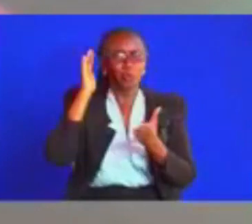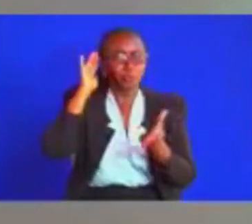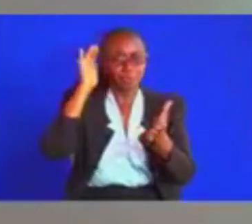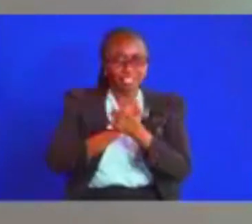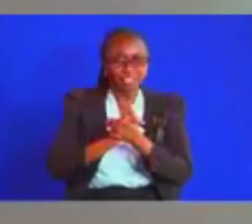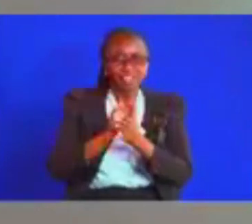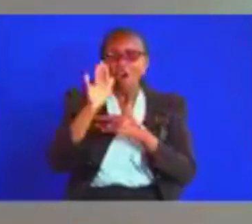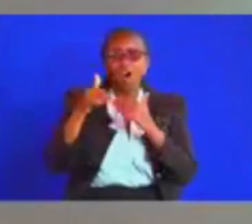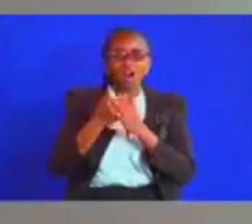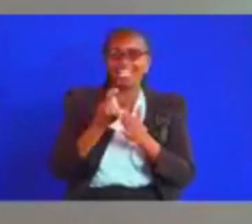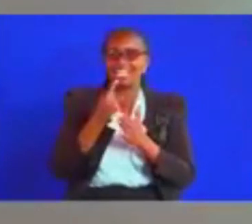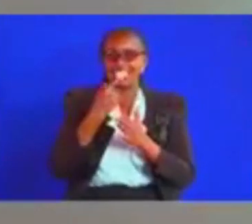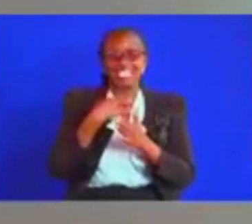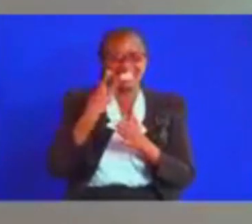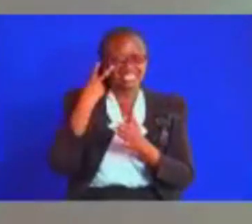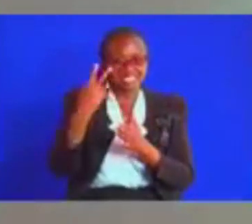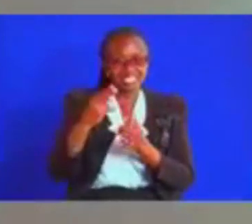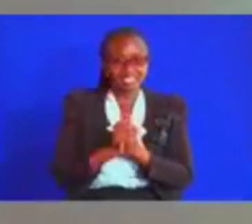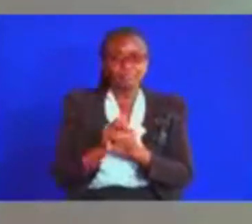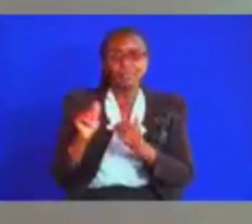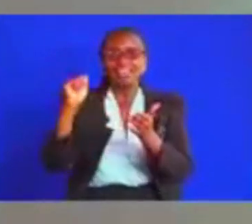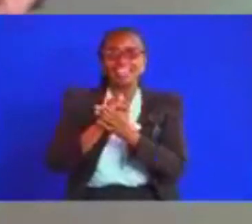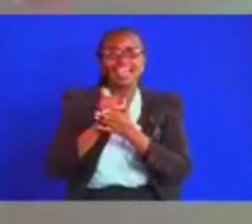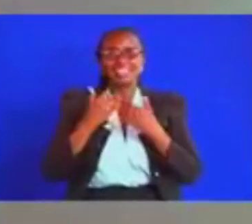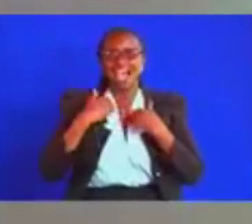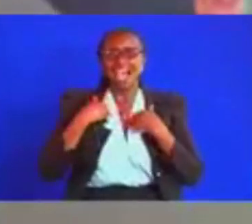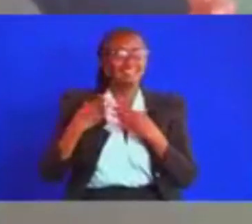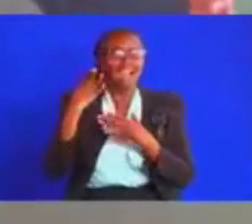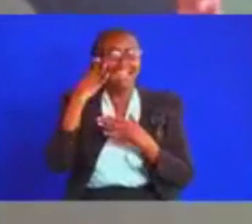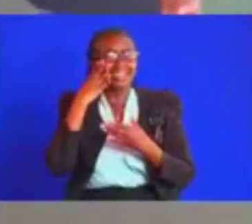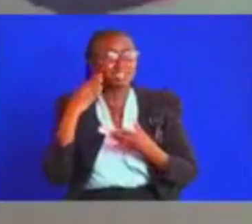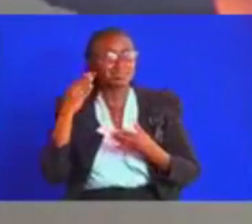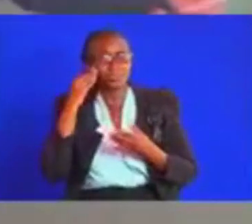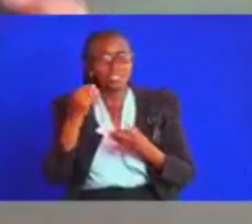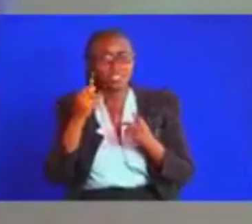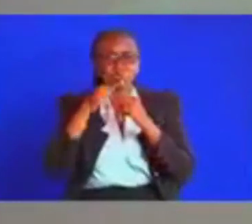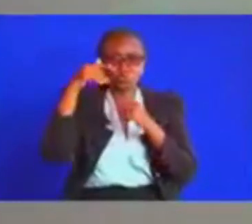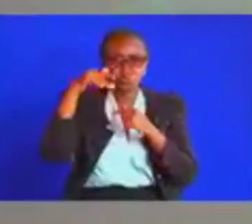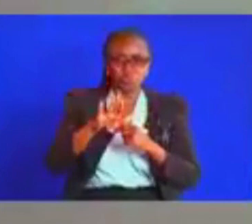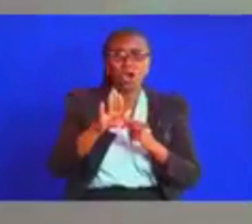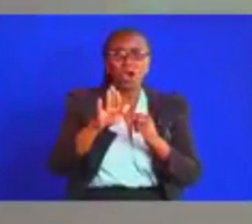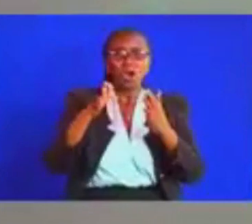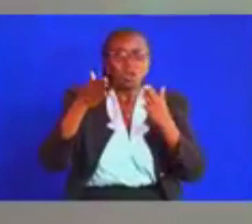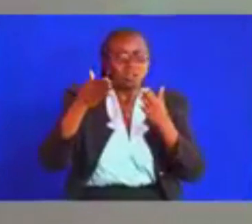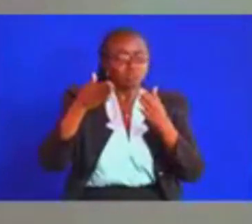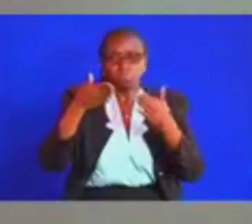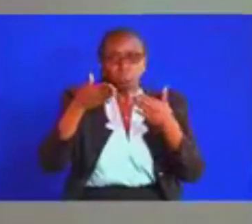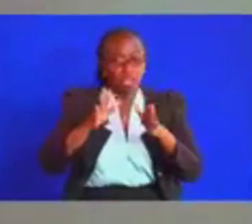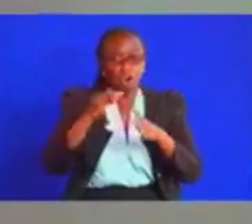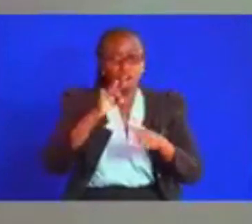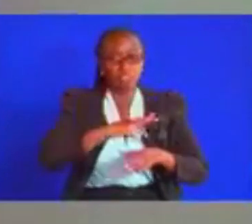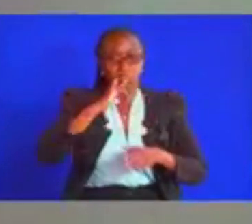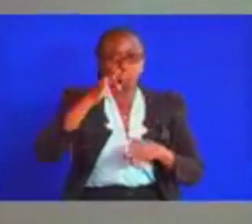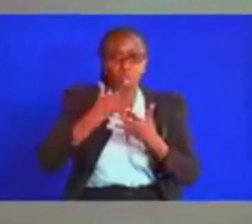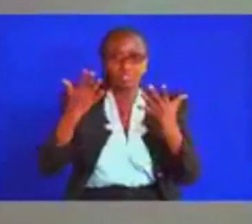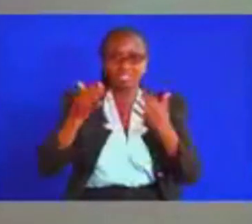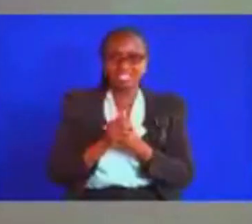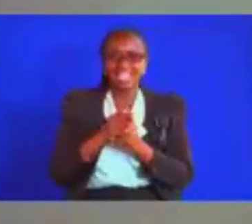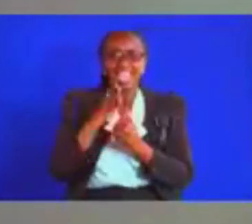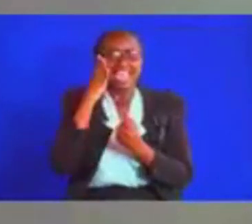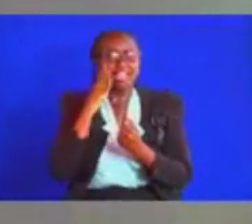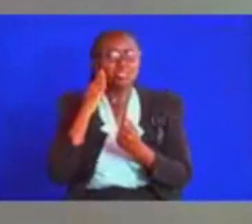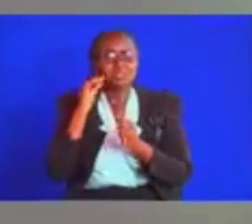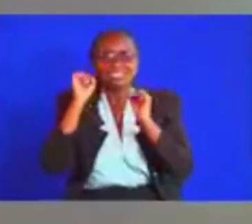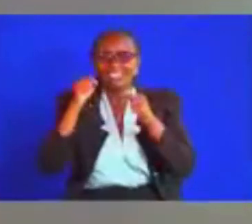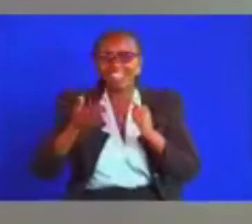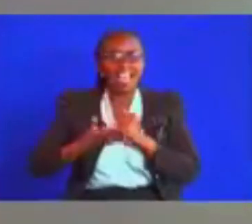O taste and see that there is an experience to your pursuit of spiritual things. Experience can